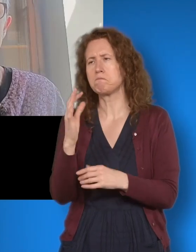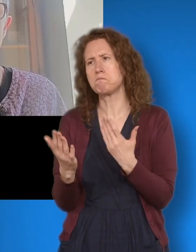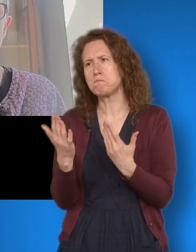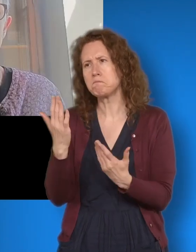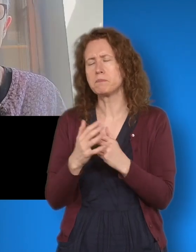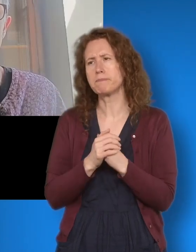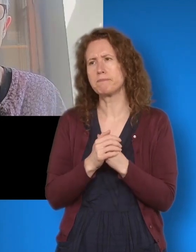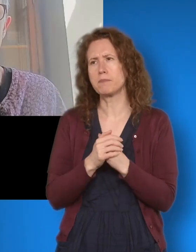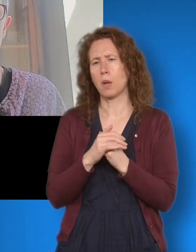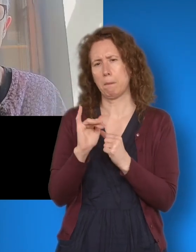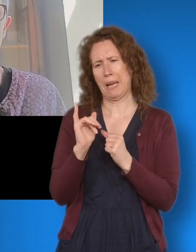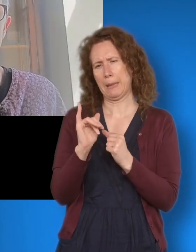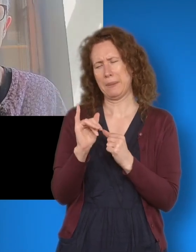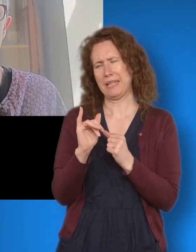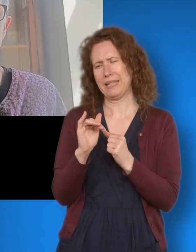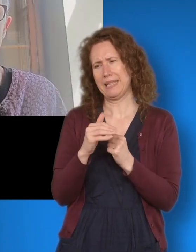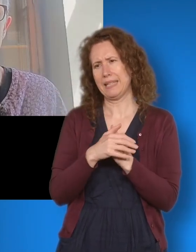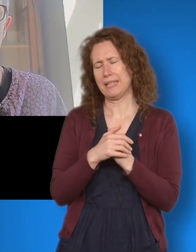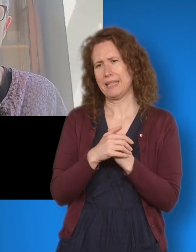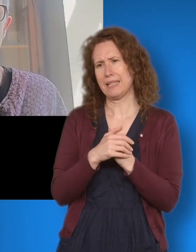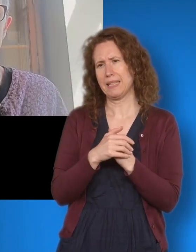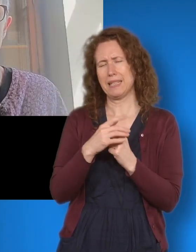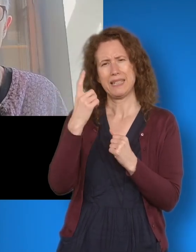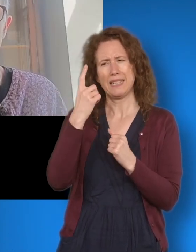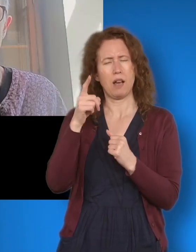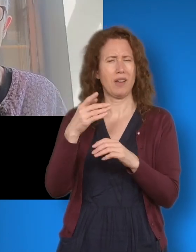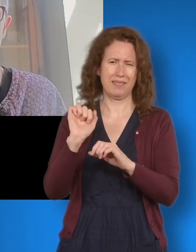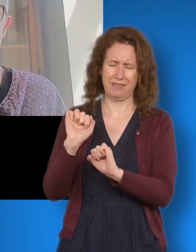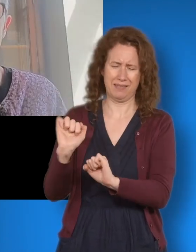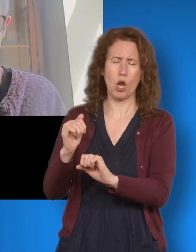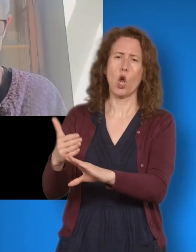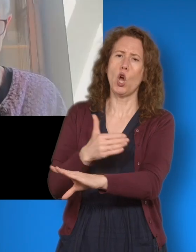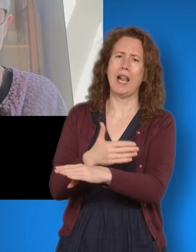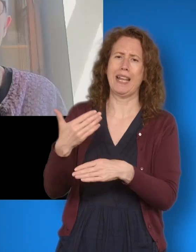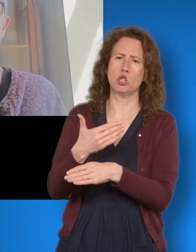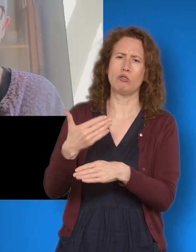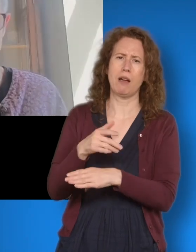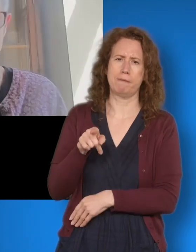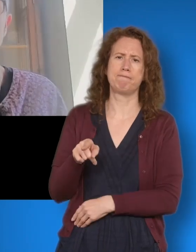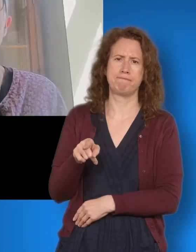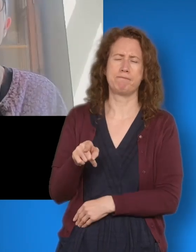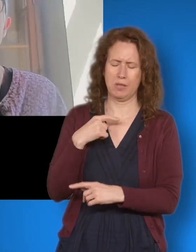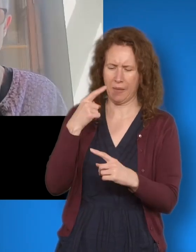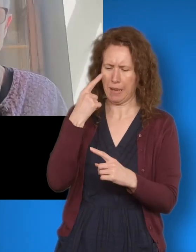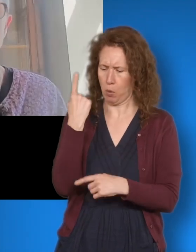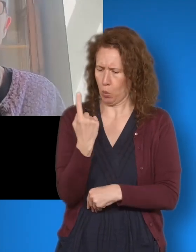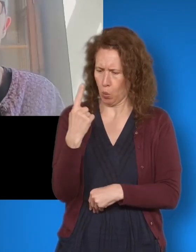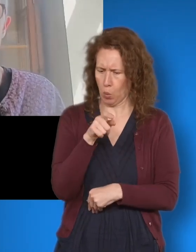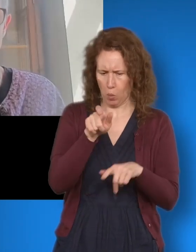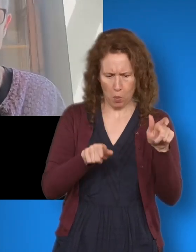maybe one thing is to look at the early career researchers. So perhaps